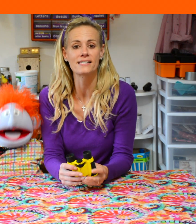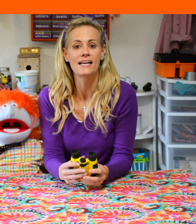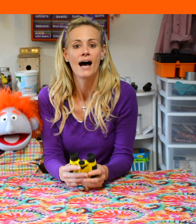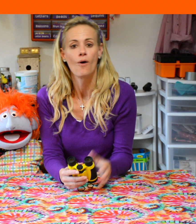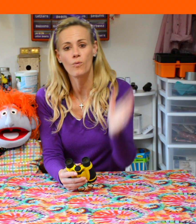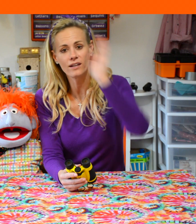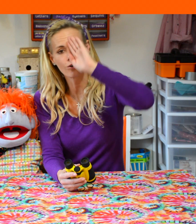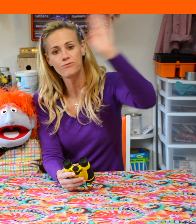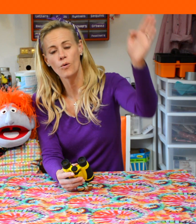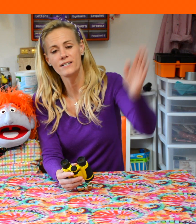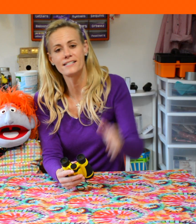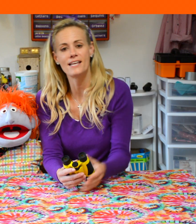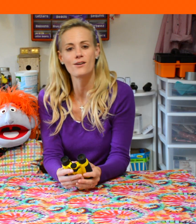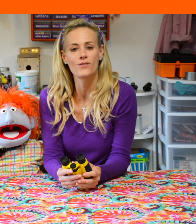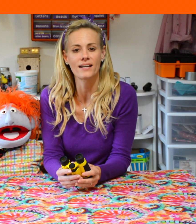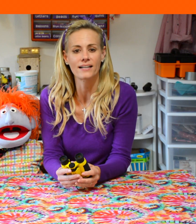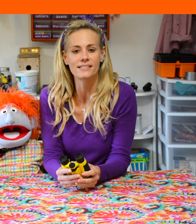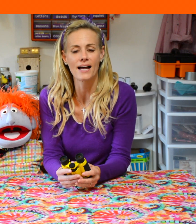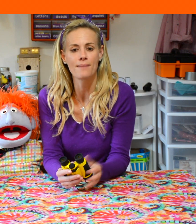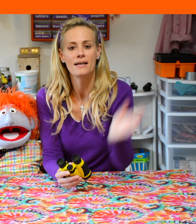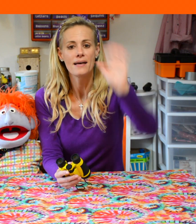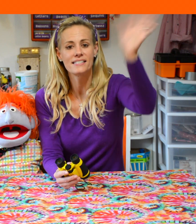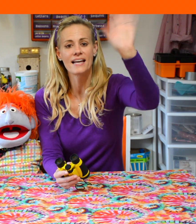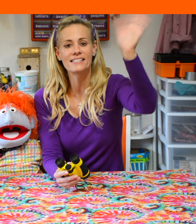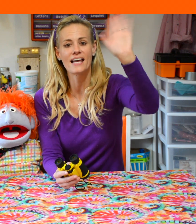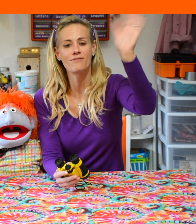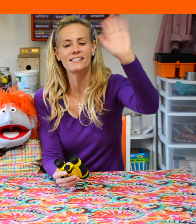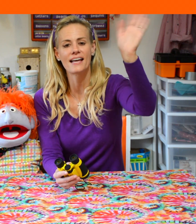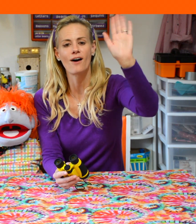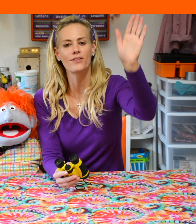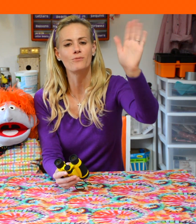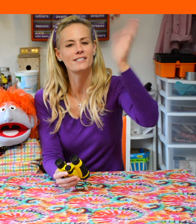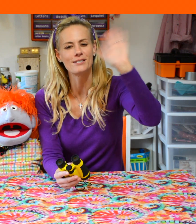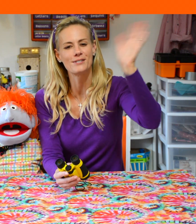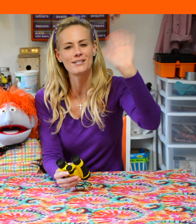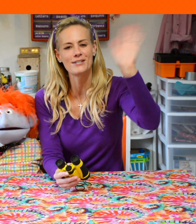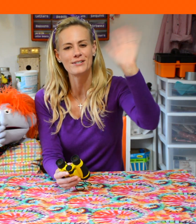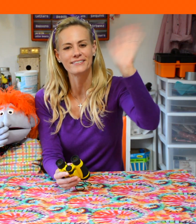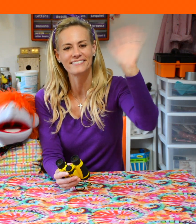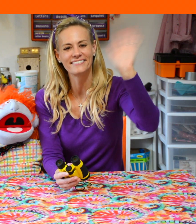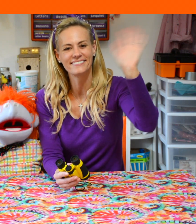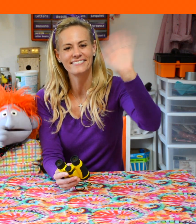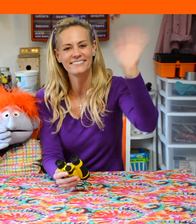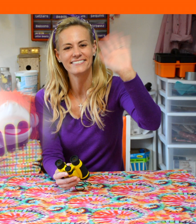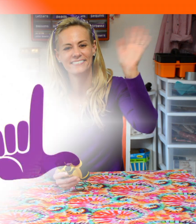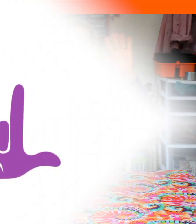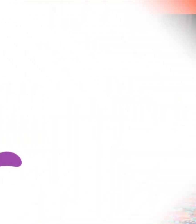us, friends. We look forward to seeing you the next time. Stay safe. Stay healthy. We'll see you soon.